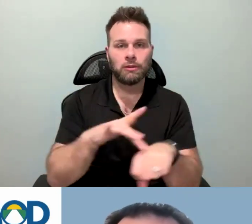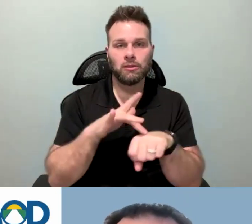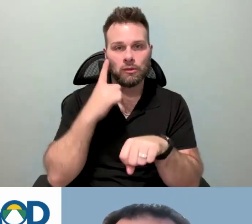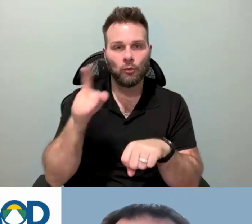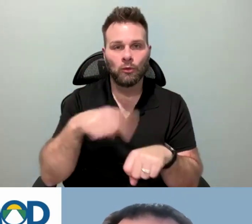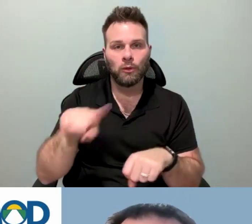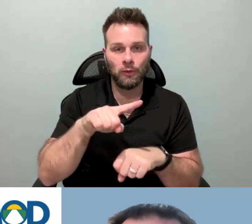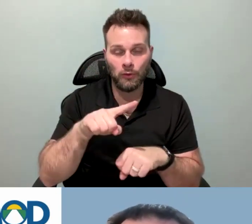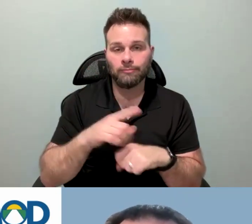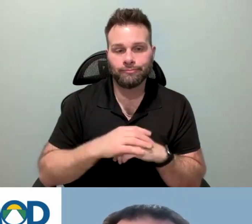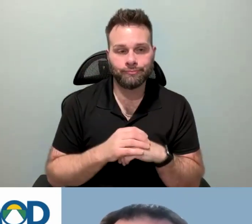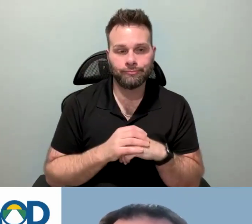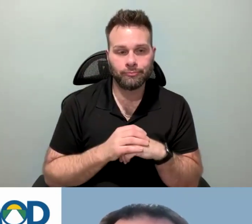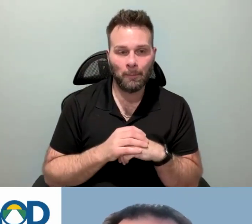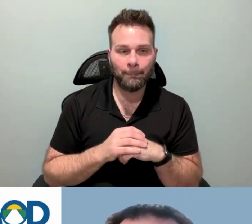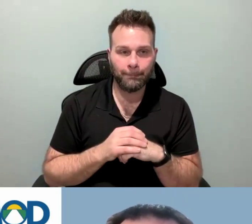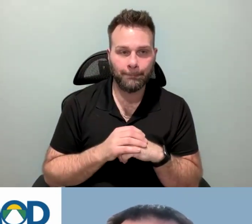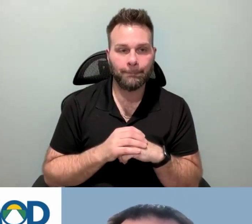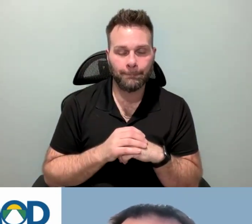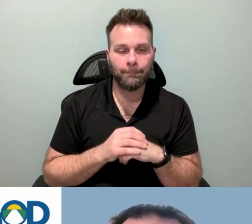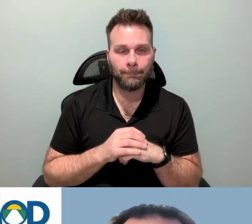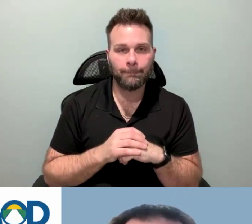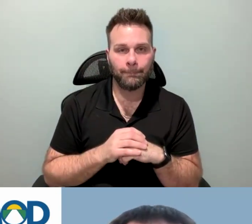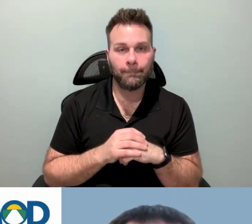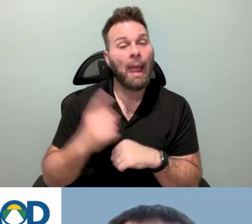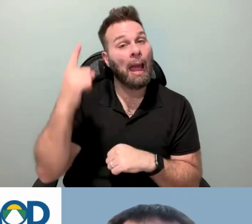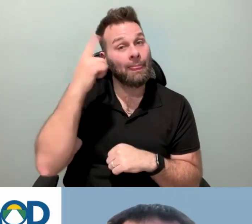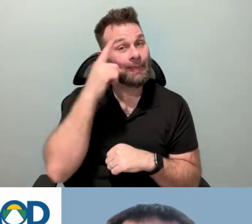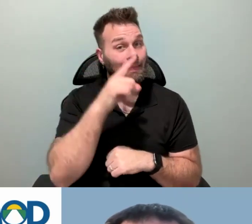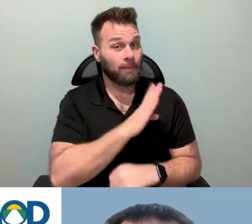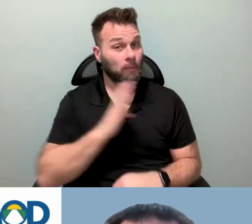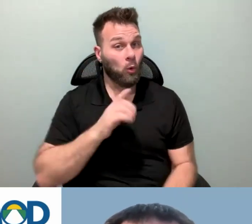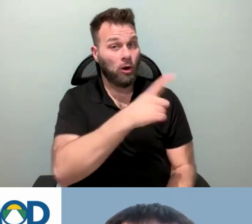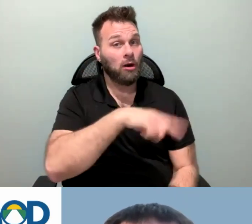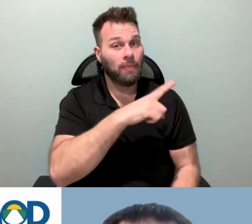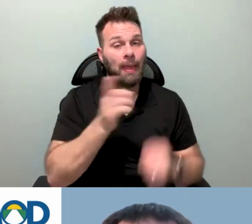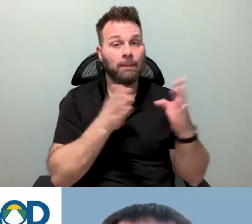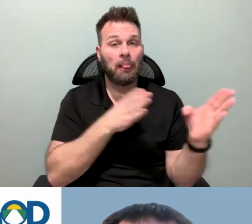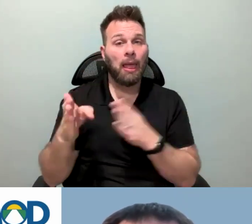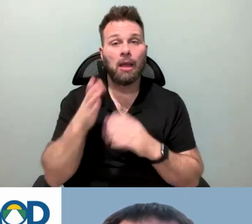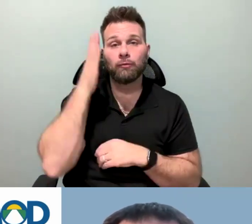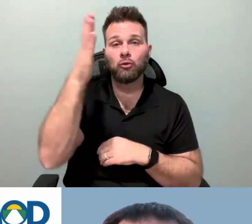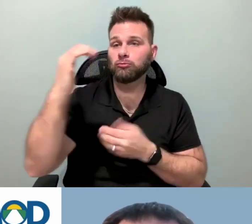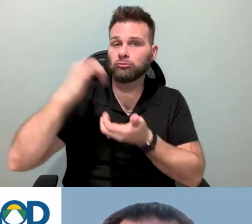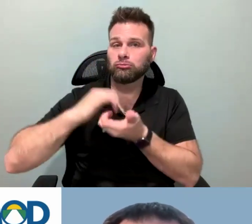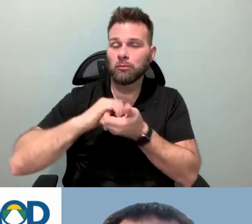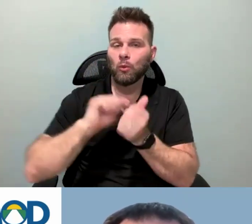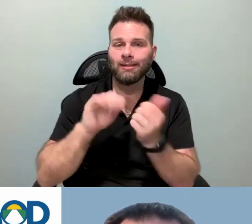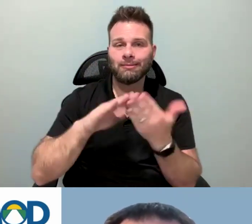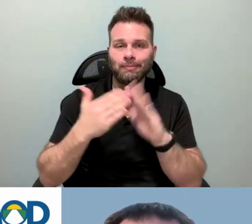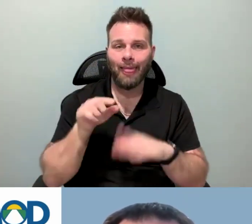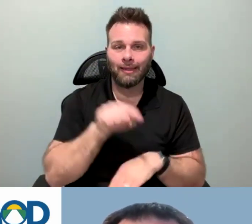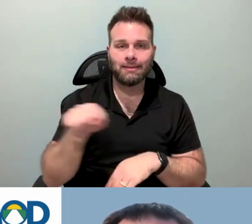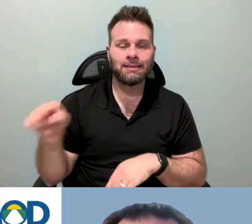I think in the future, they're thinking of doing more work with the municipalities, but right now they're sort of just getting started.